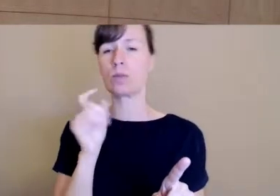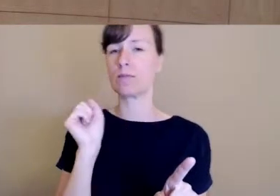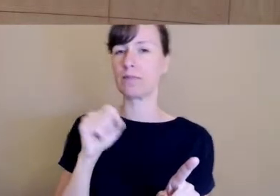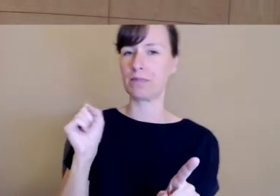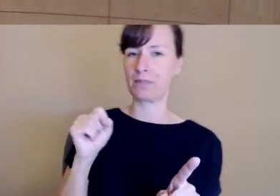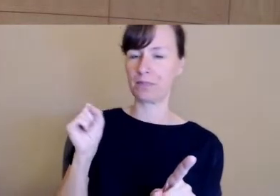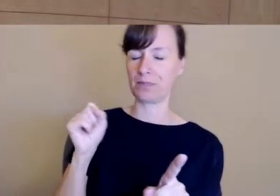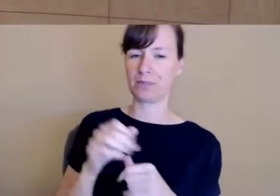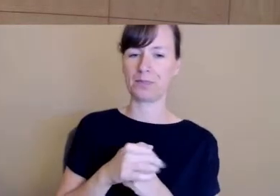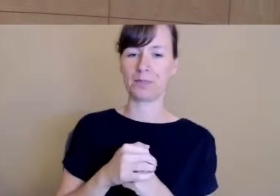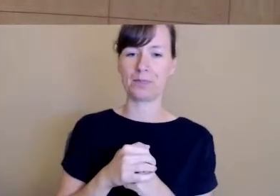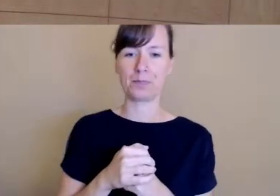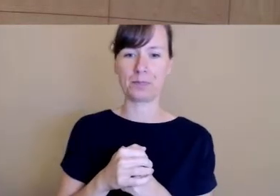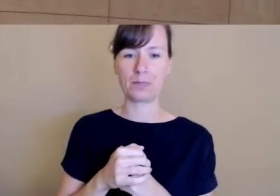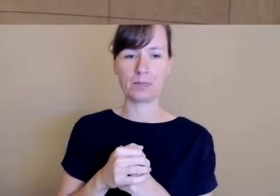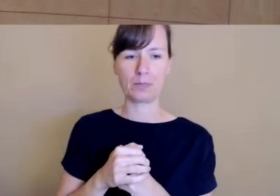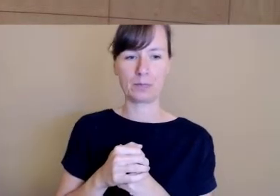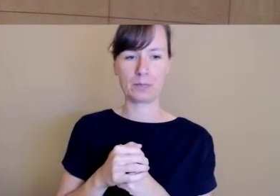So